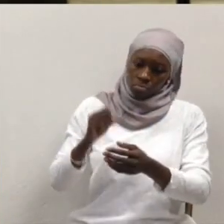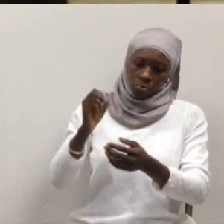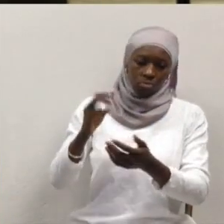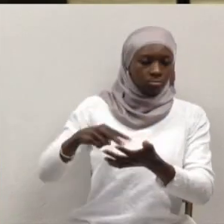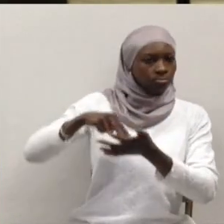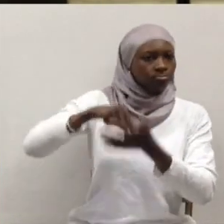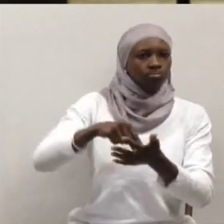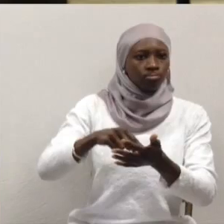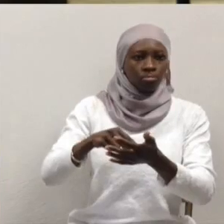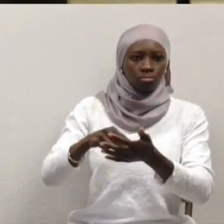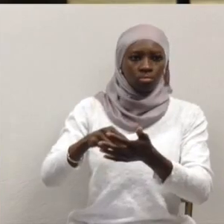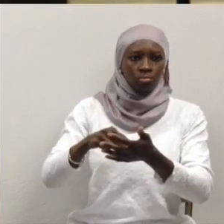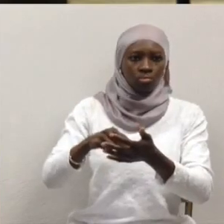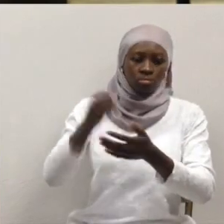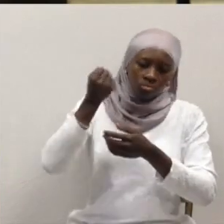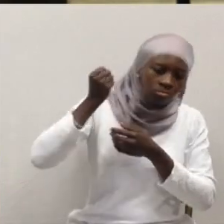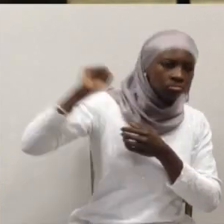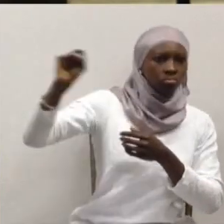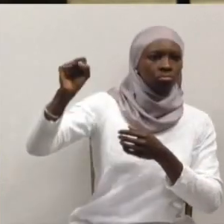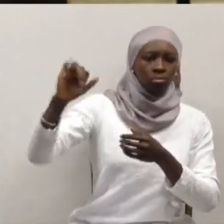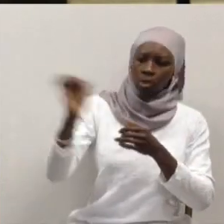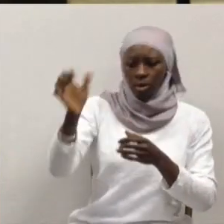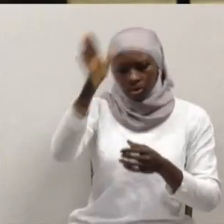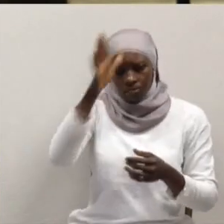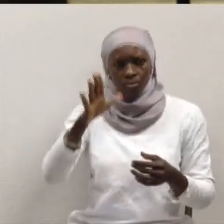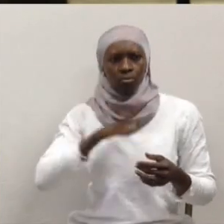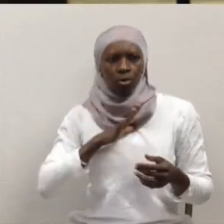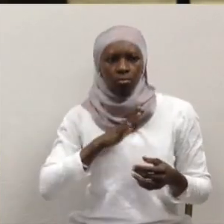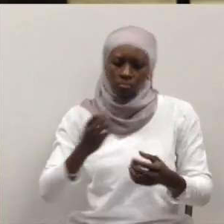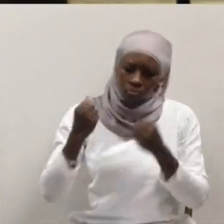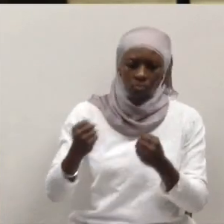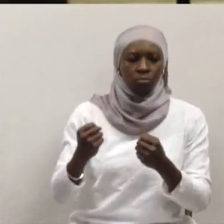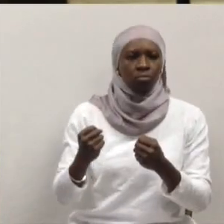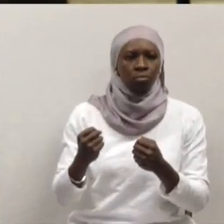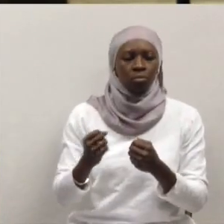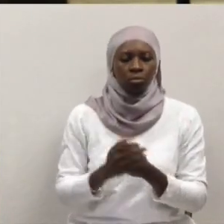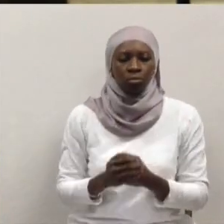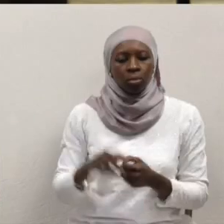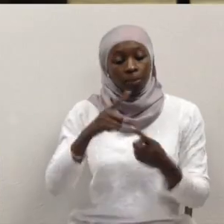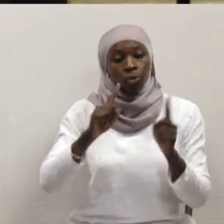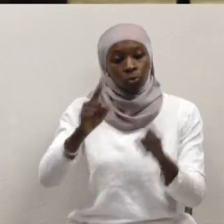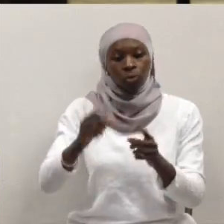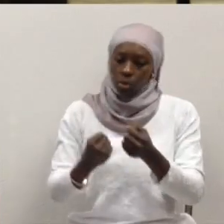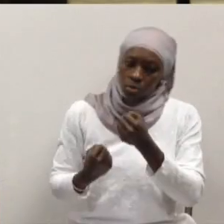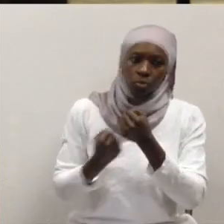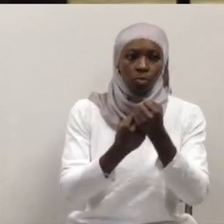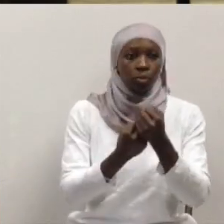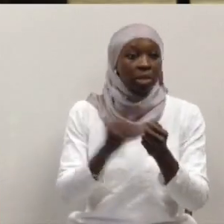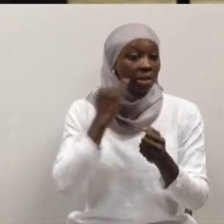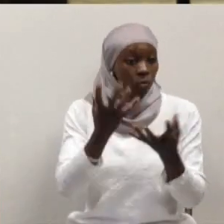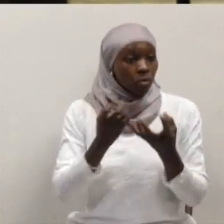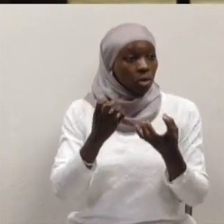support him because his back is your back. And supporting him is your future. If you want to have a better